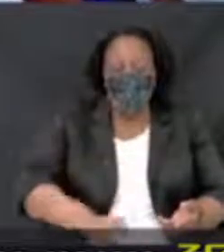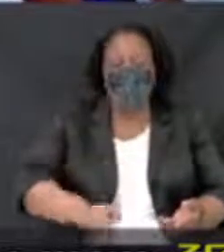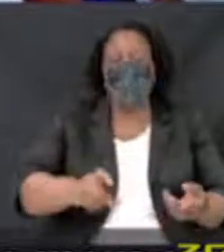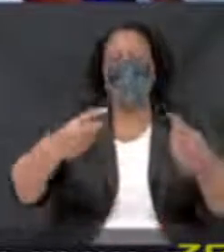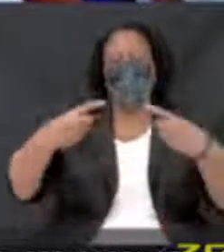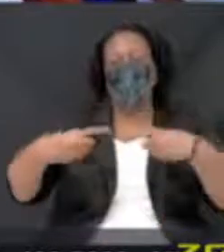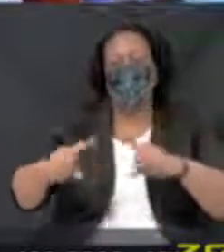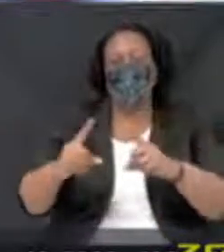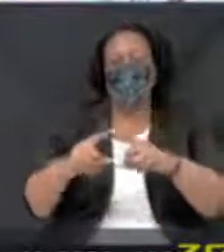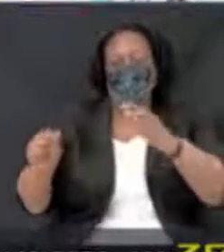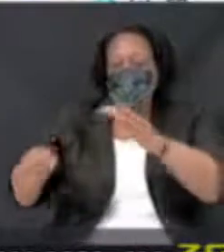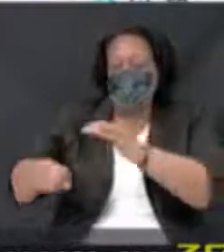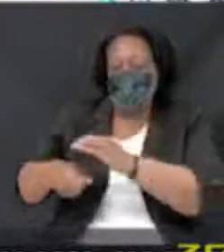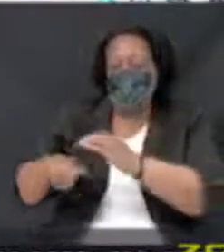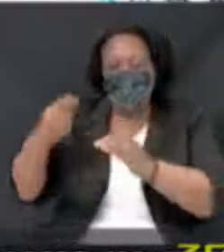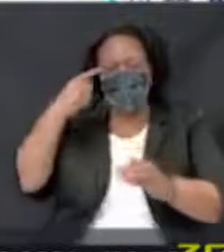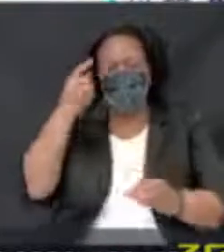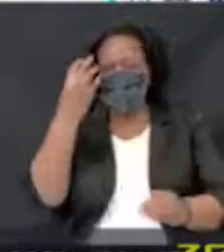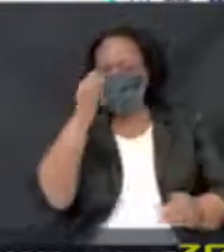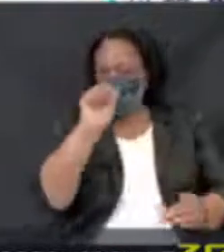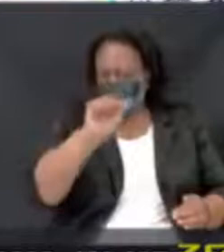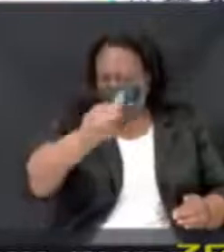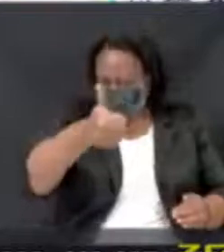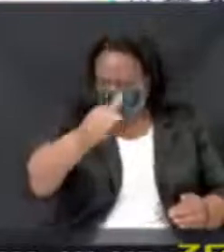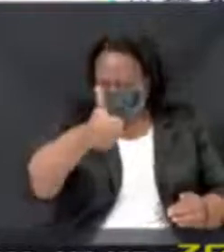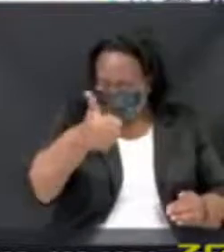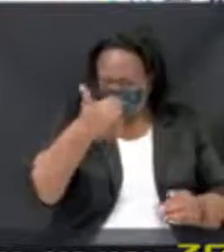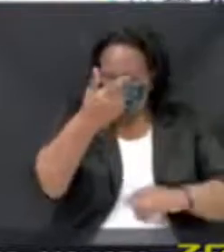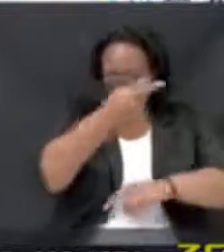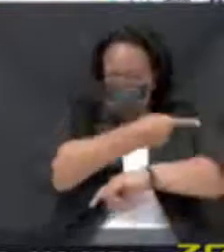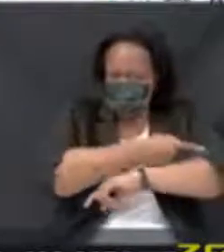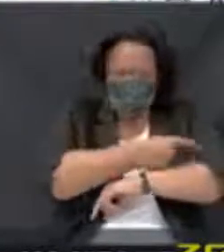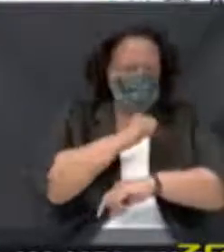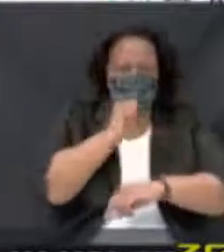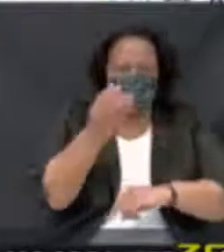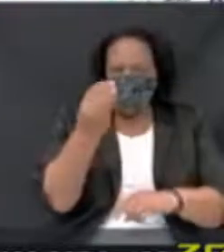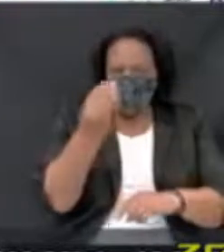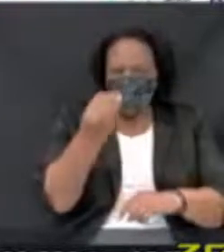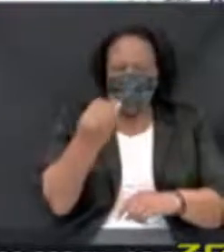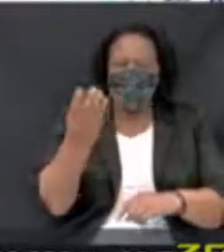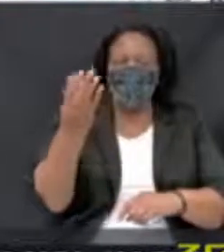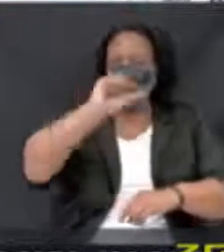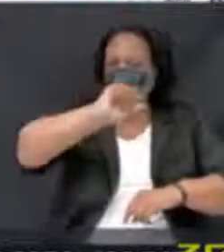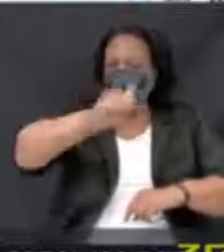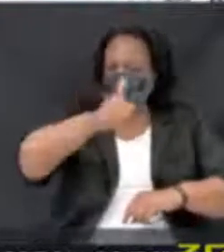part of the recommendation. So the unvaccinated will now